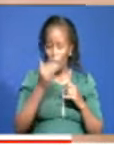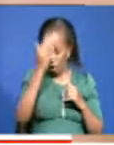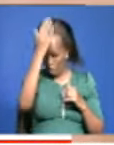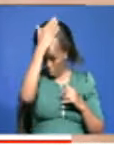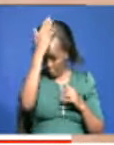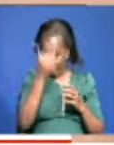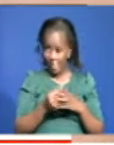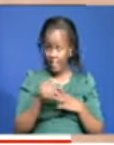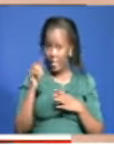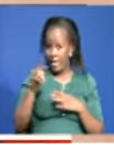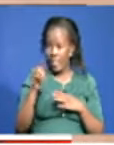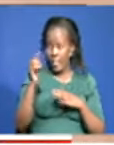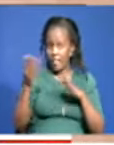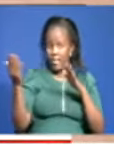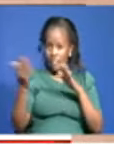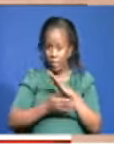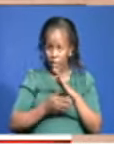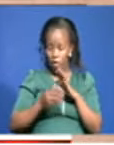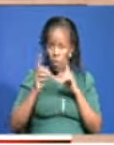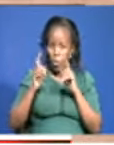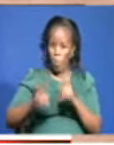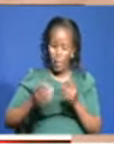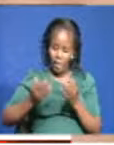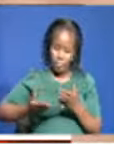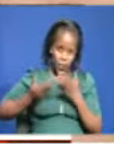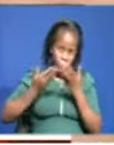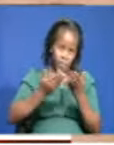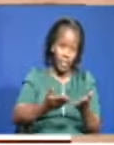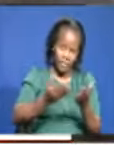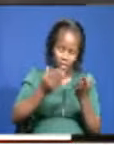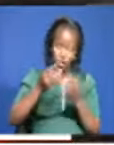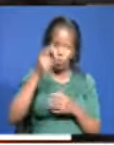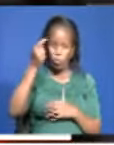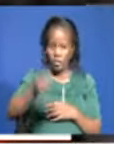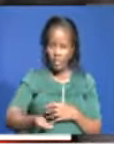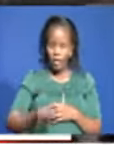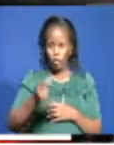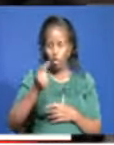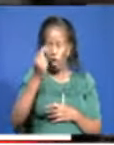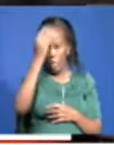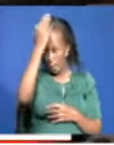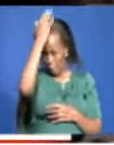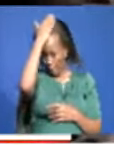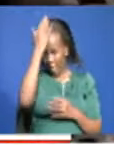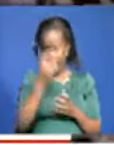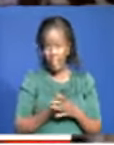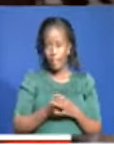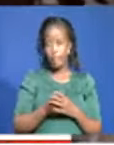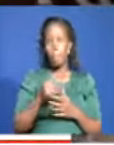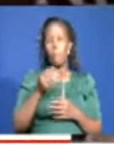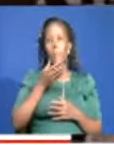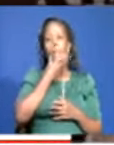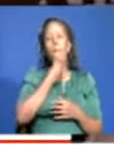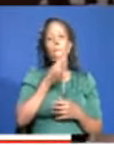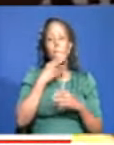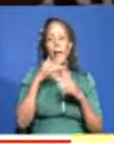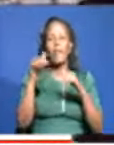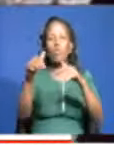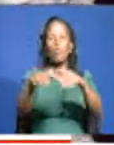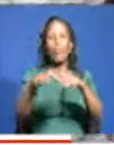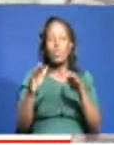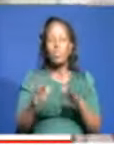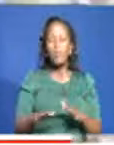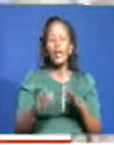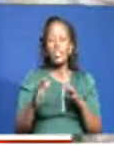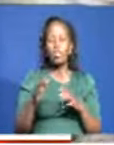be placed before the judge on Monday for the appropriate orders. The late George Mwangi was laid to rest at his Mangu home in